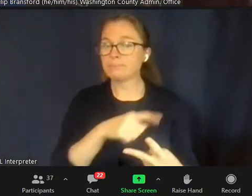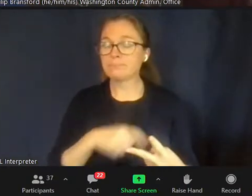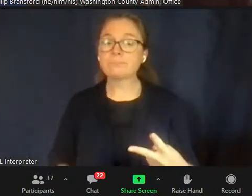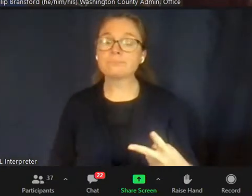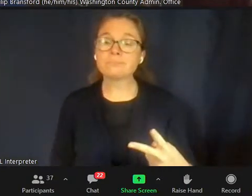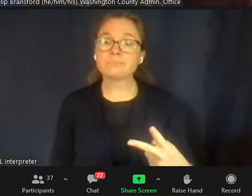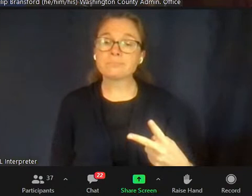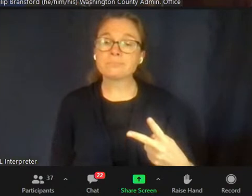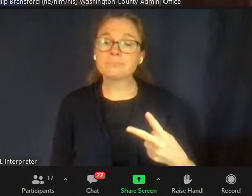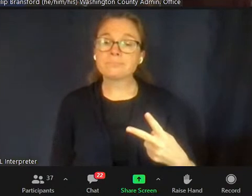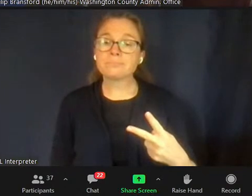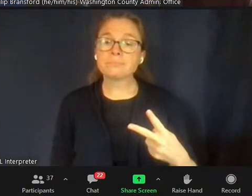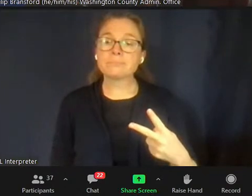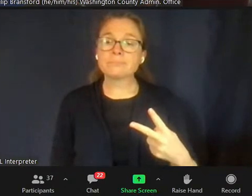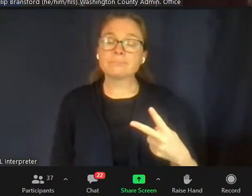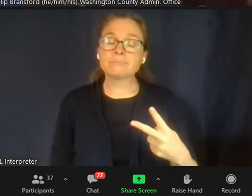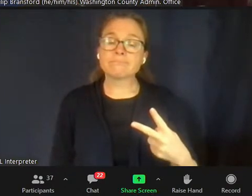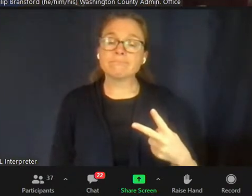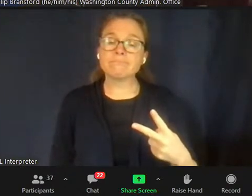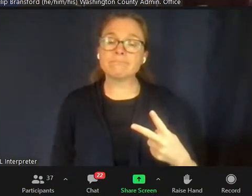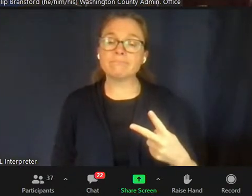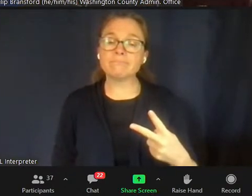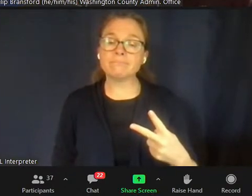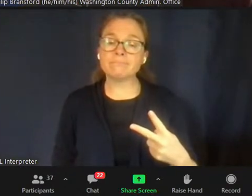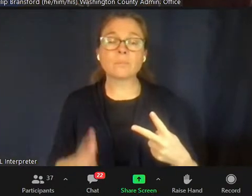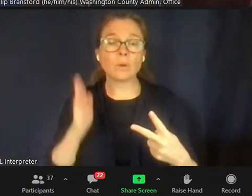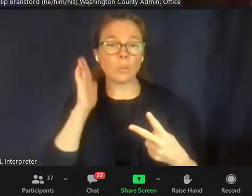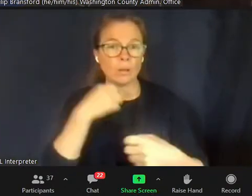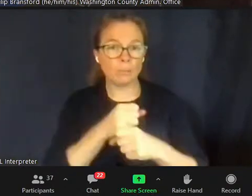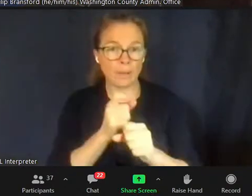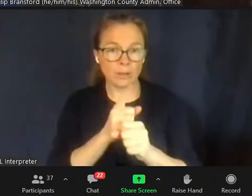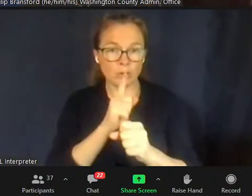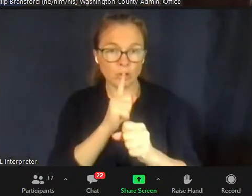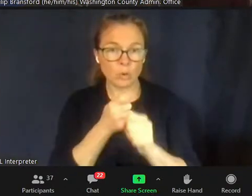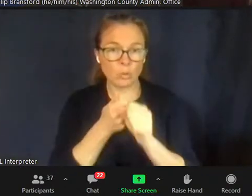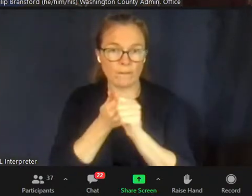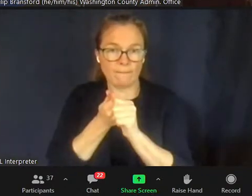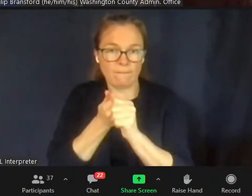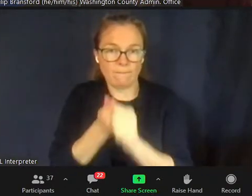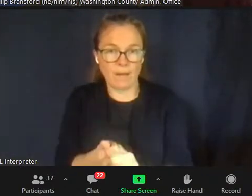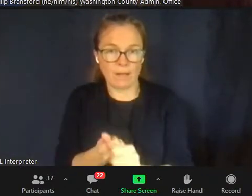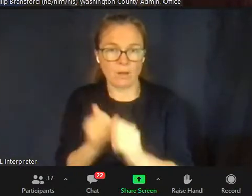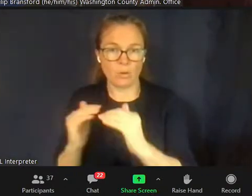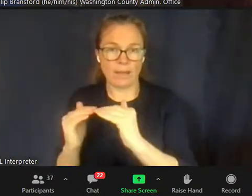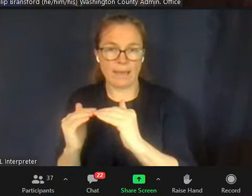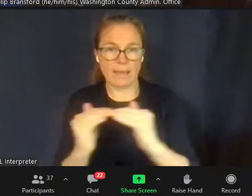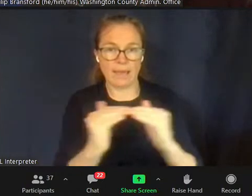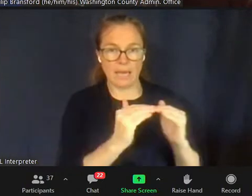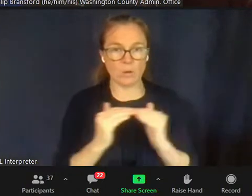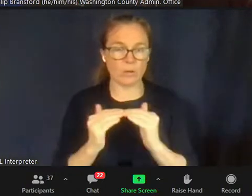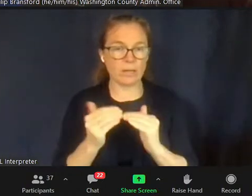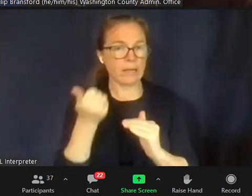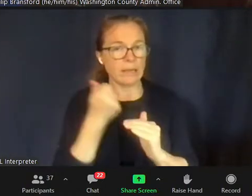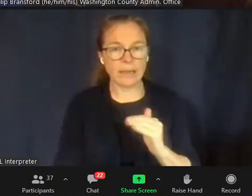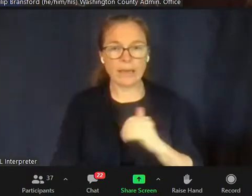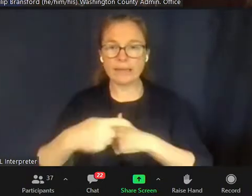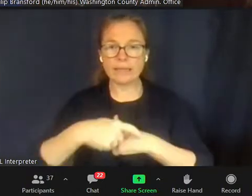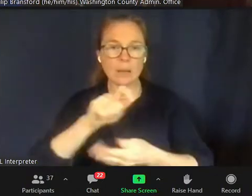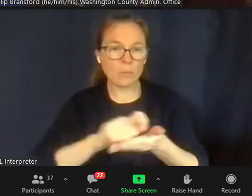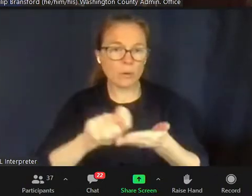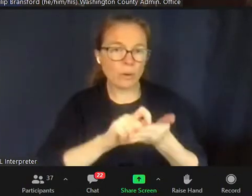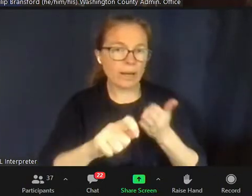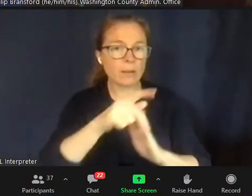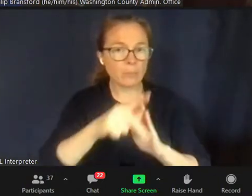that we are using equity in our policy and